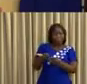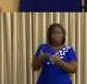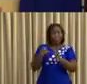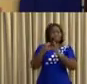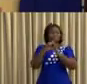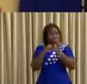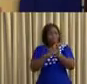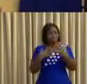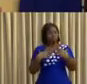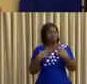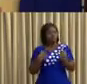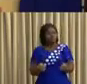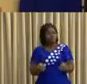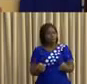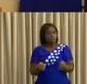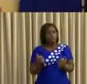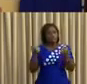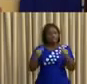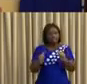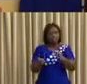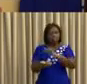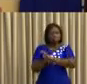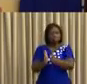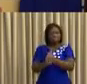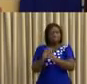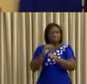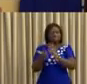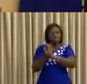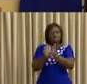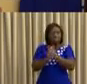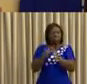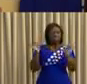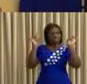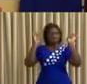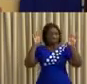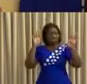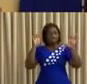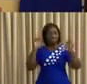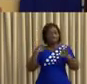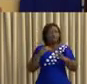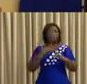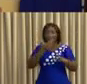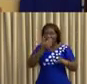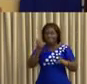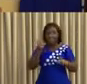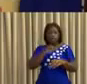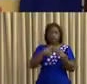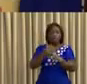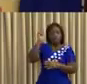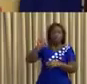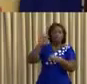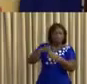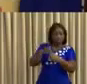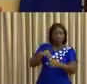controversy which could throw our nation into jeopardy, we must vote on 7th December